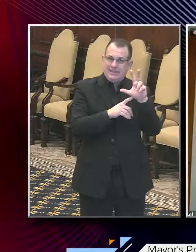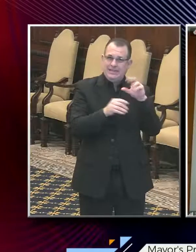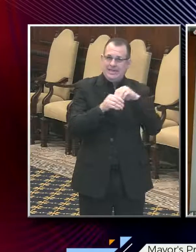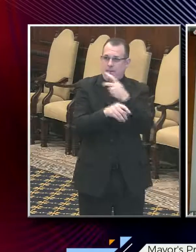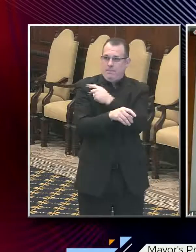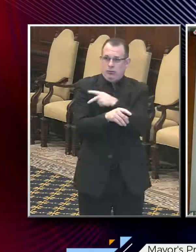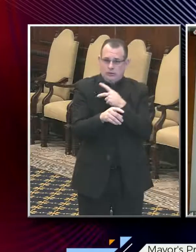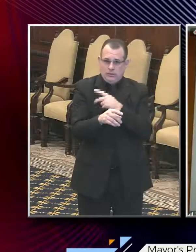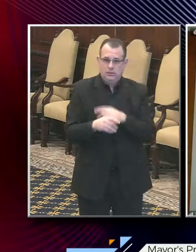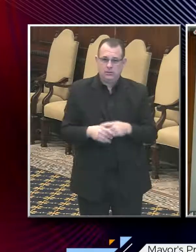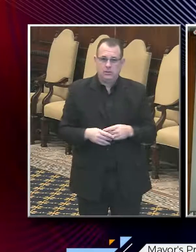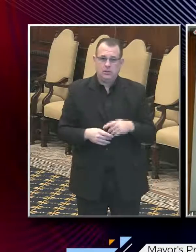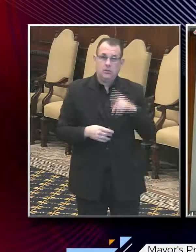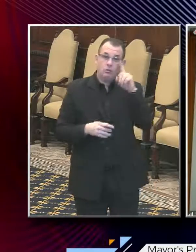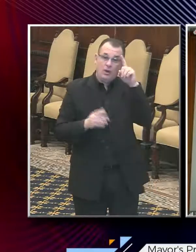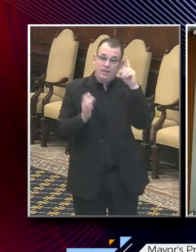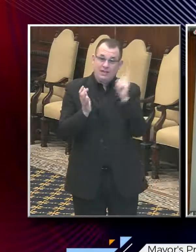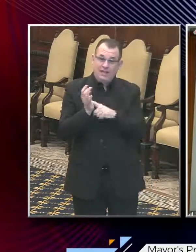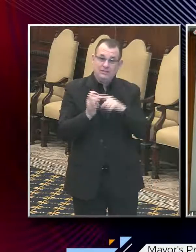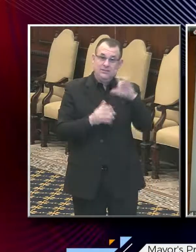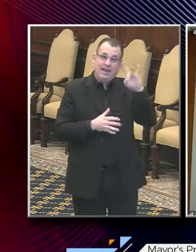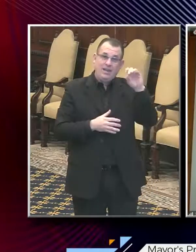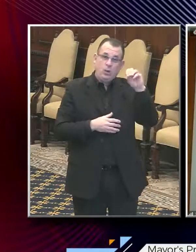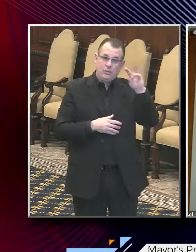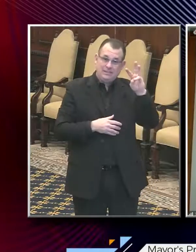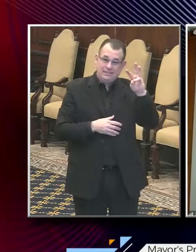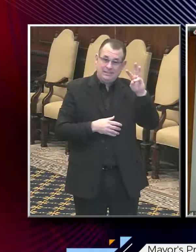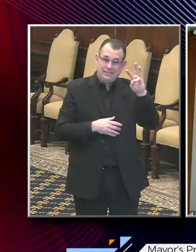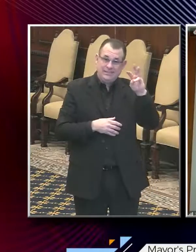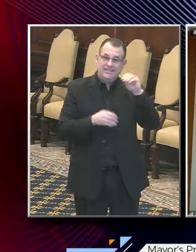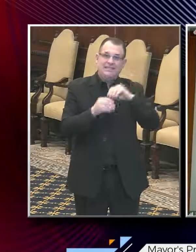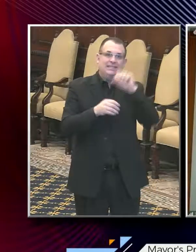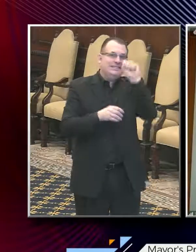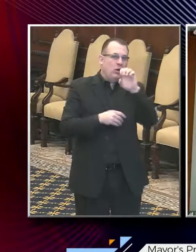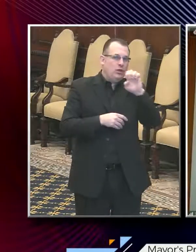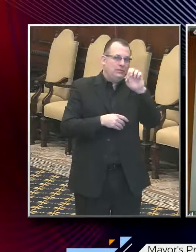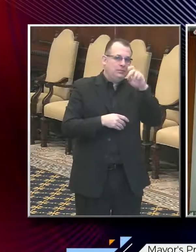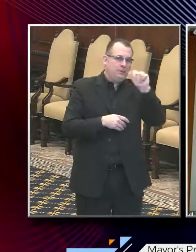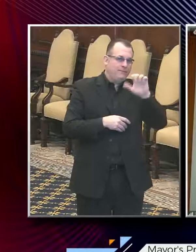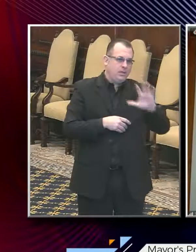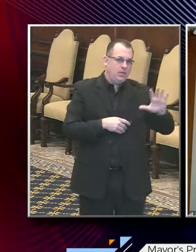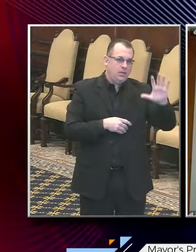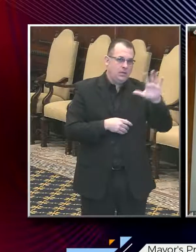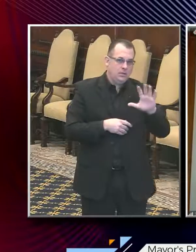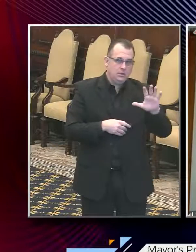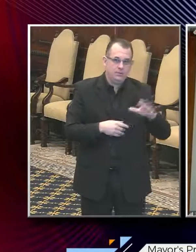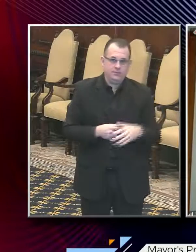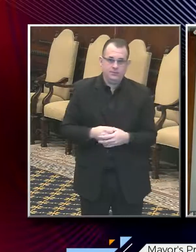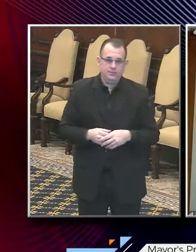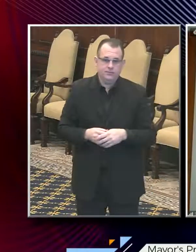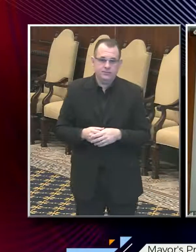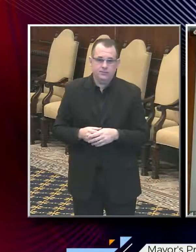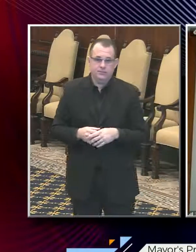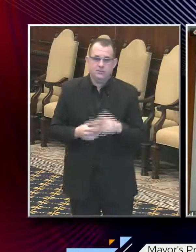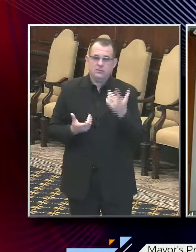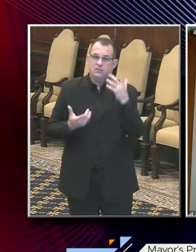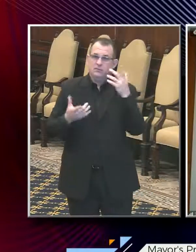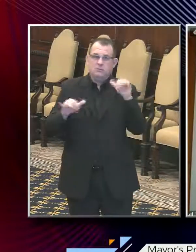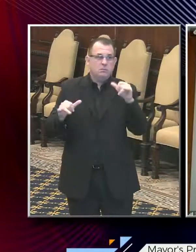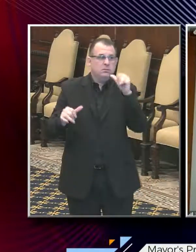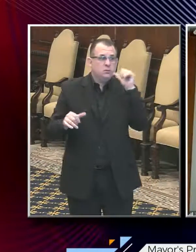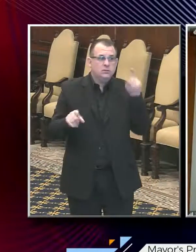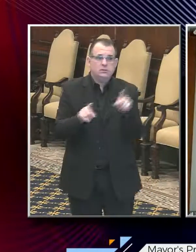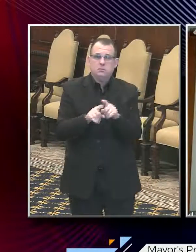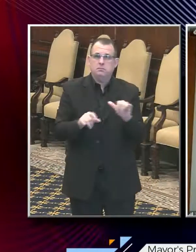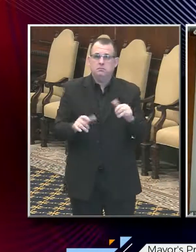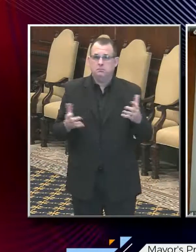and 1,806 in hospitals in the Southeast Pennsylvania region. Now the fact that it's about the same as yesterday is a